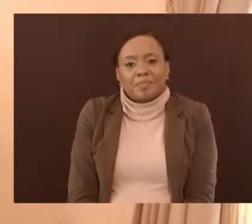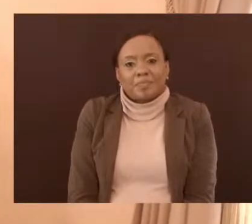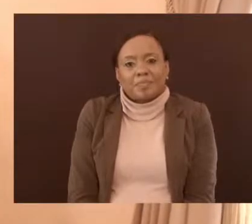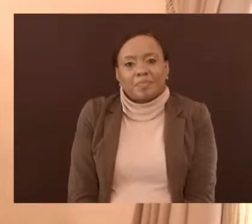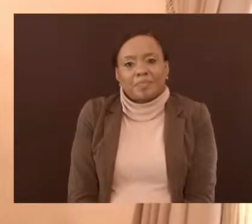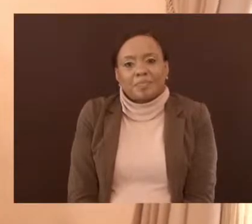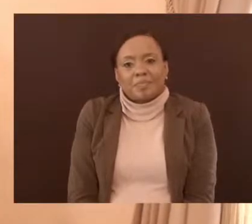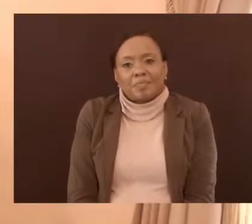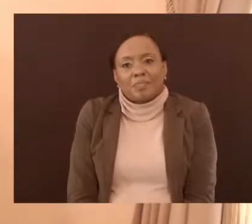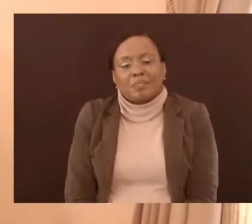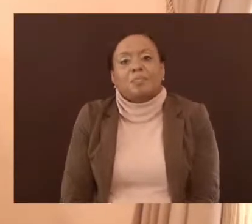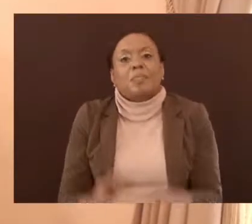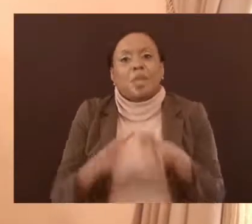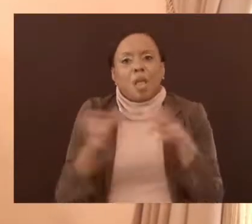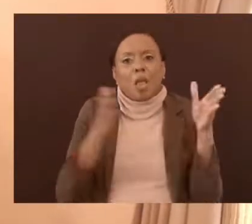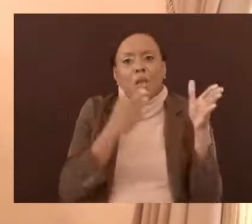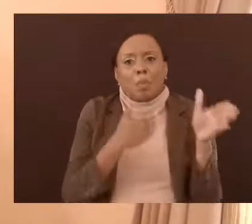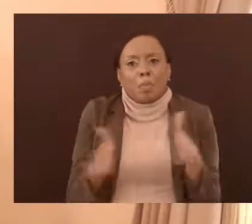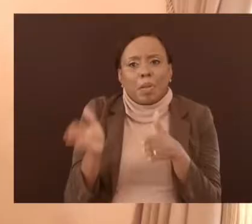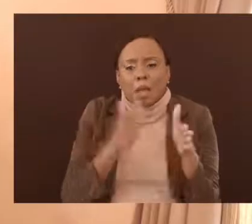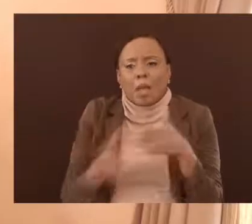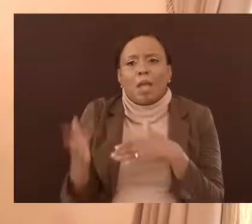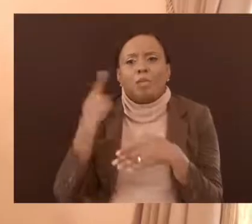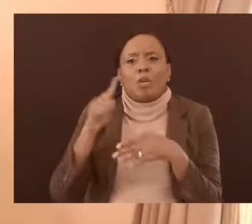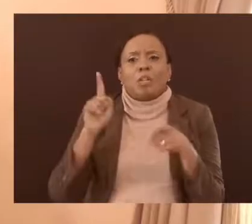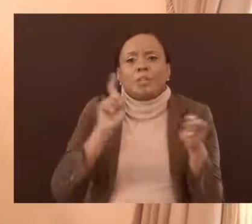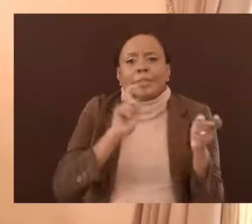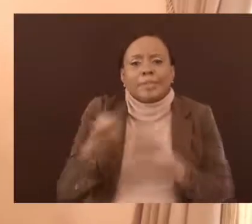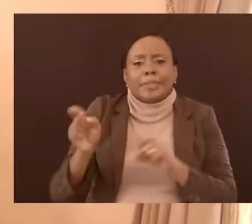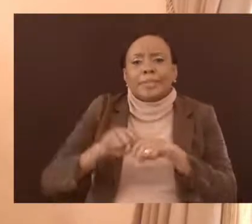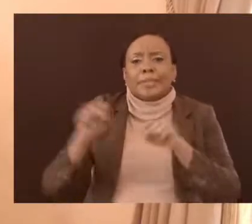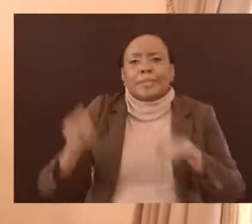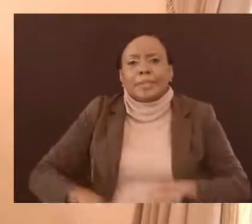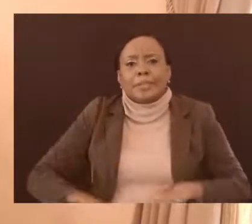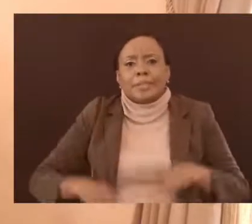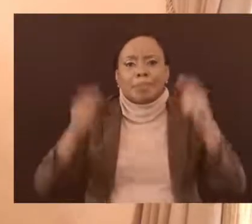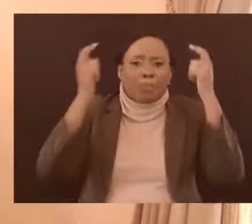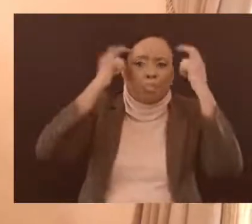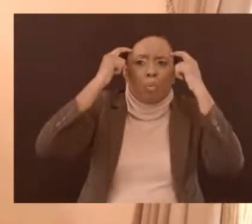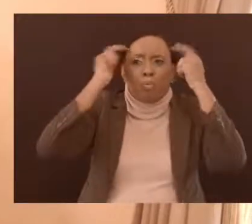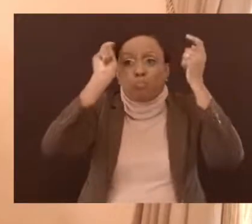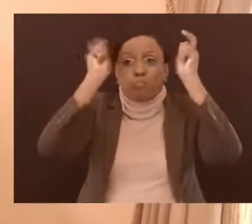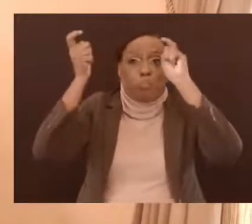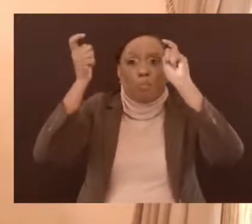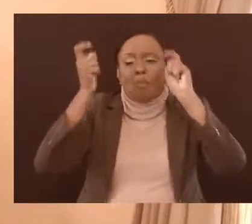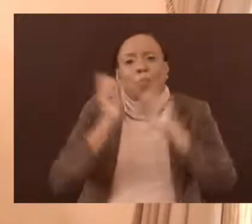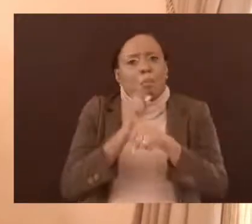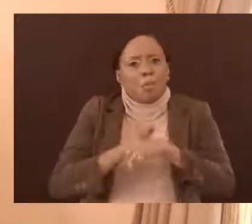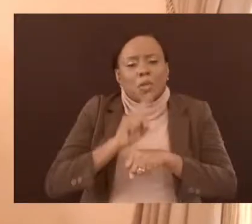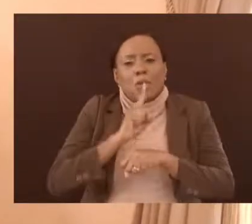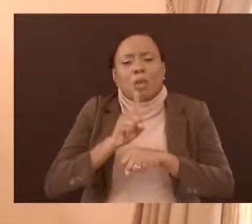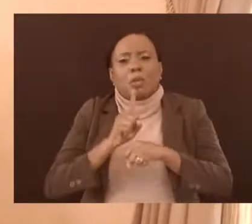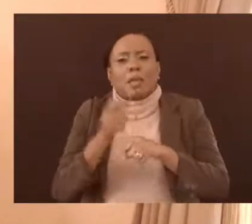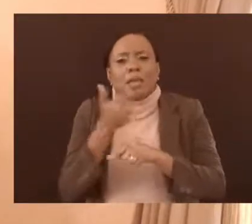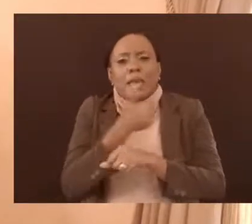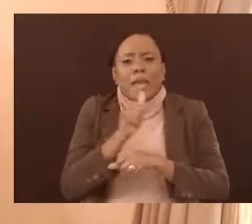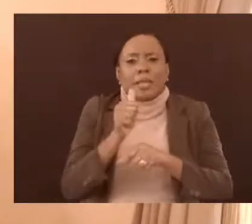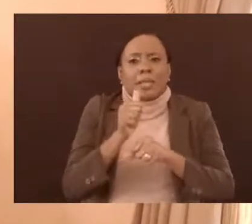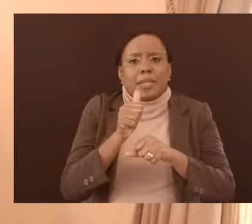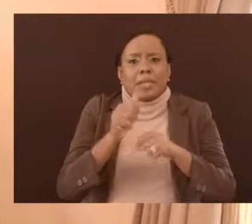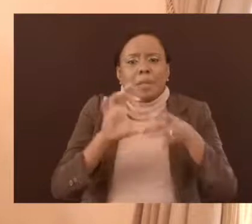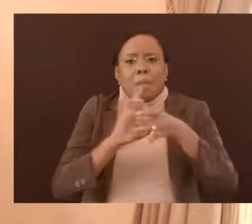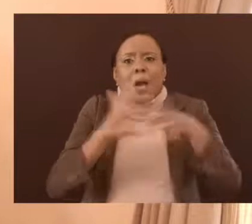changing the system, changing the paradigm, making sure that we can plug the gaps, that we can address